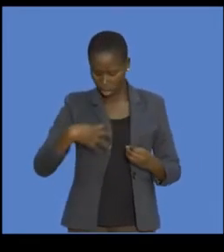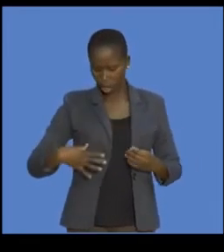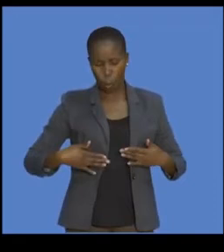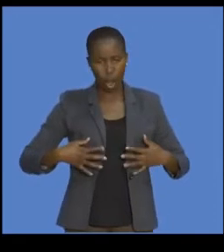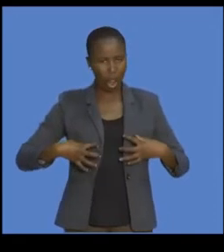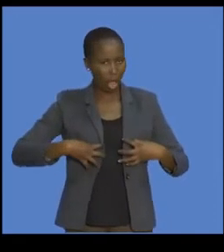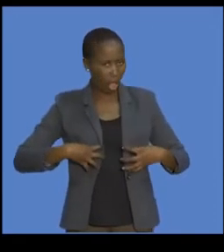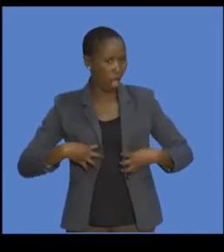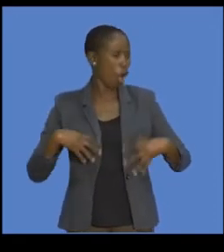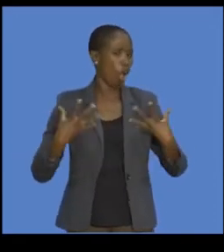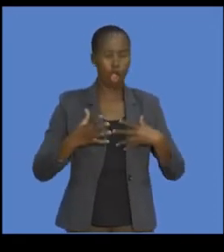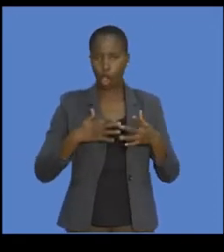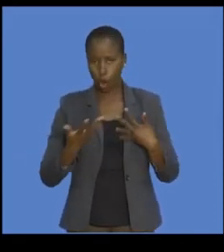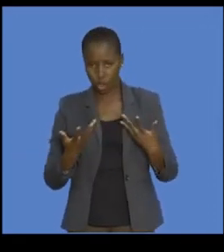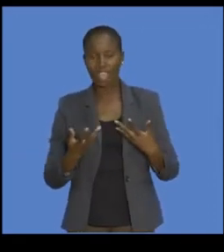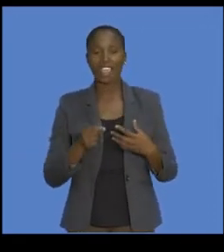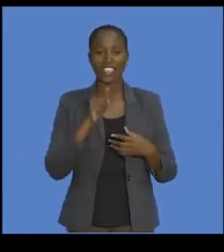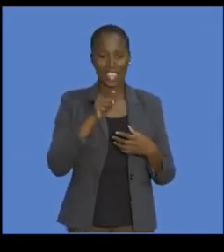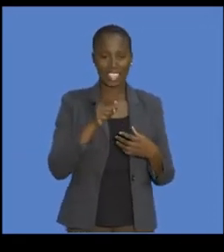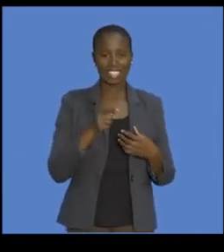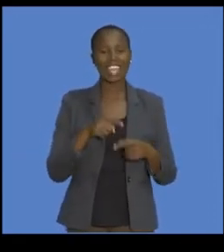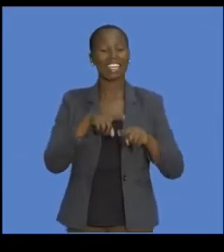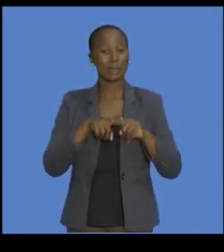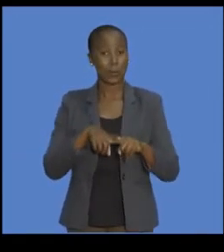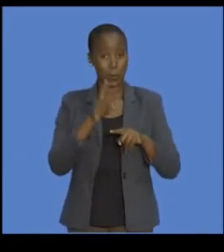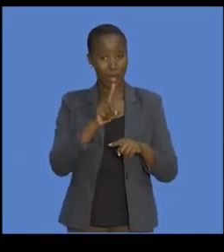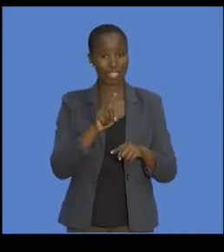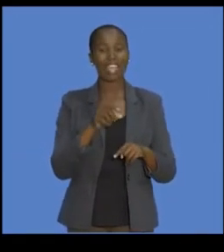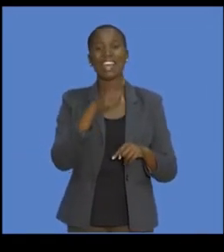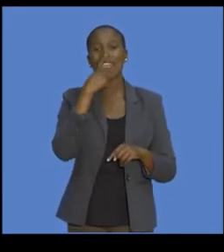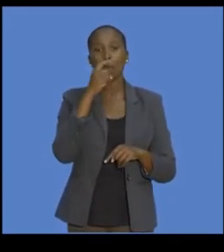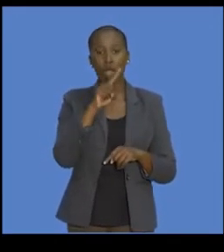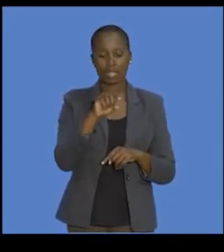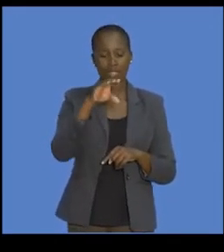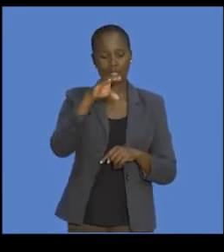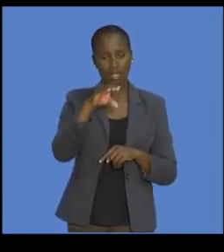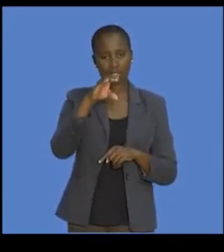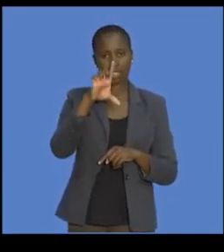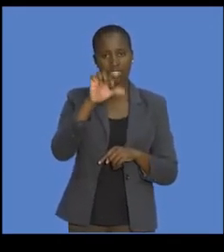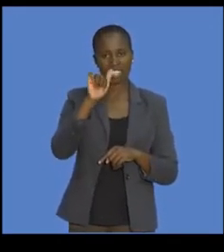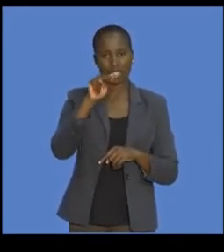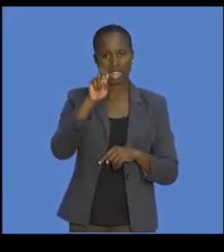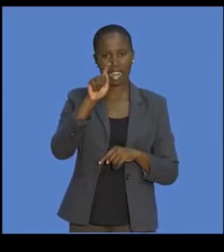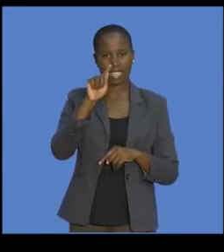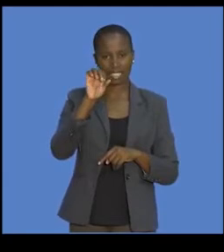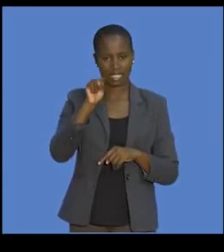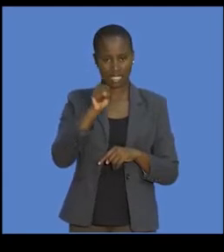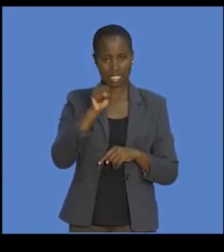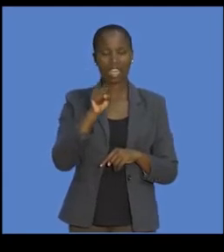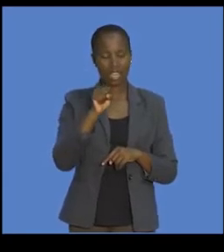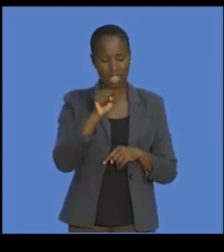hormones. So these would be glands or hormones that produce specific hormones, and we will look at examples of